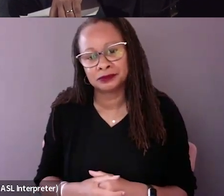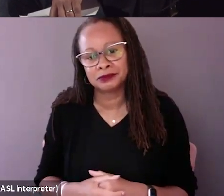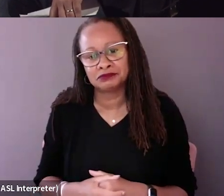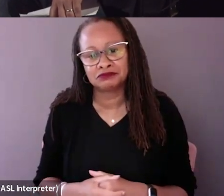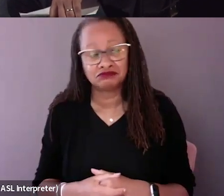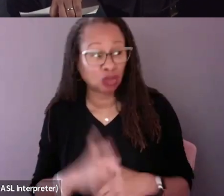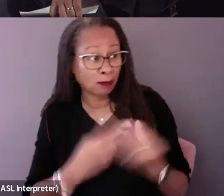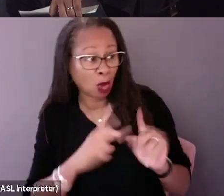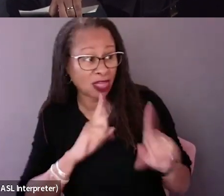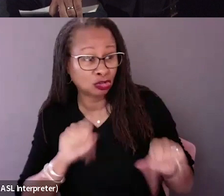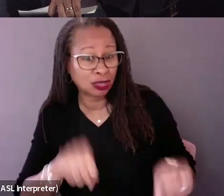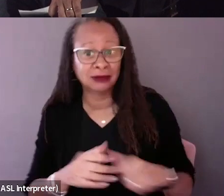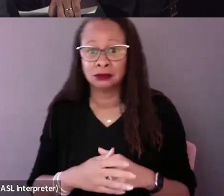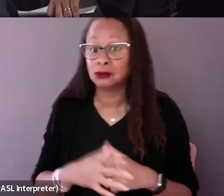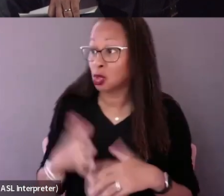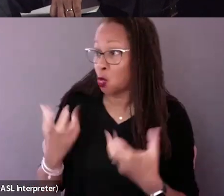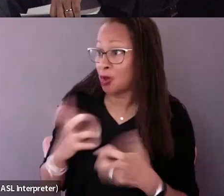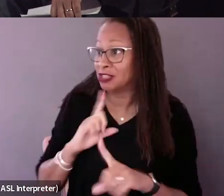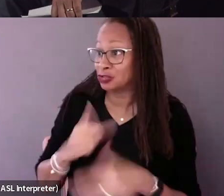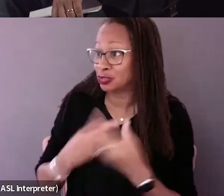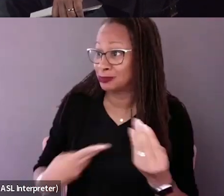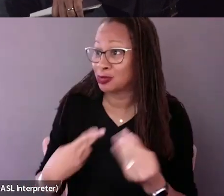You can both answer if you want. Yeah, At the same time? Yeah.